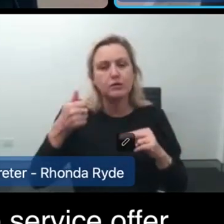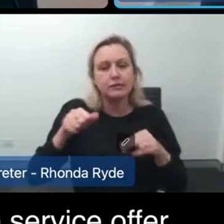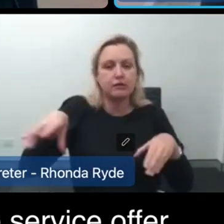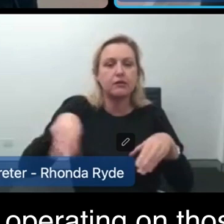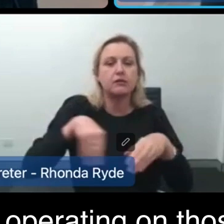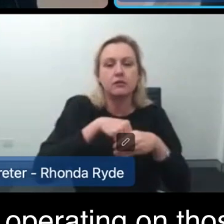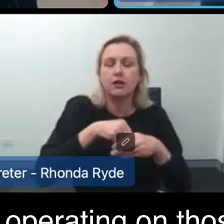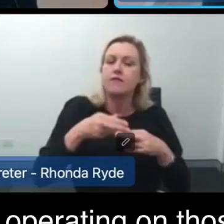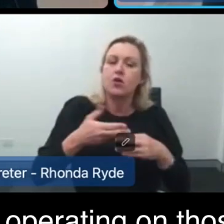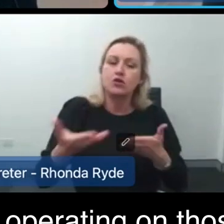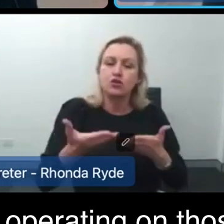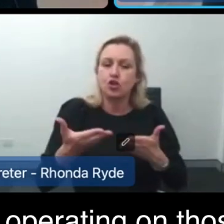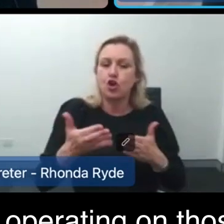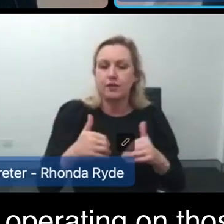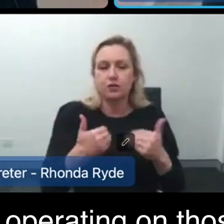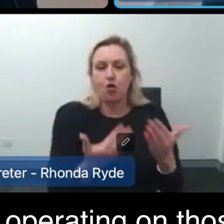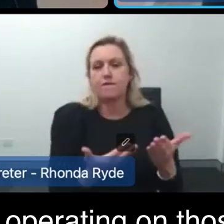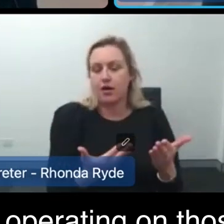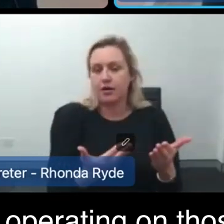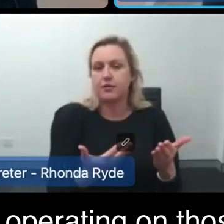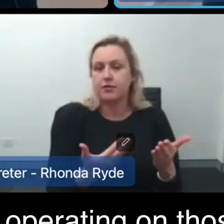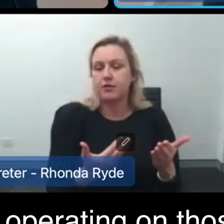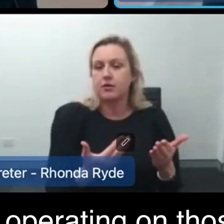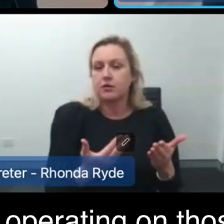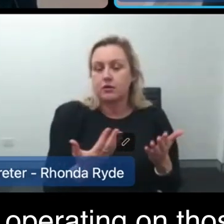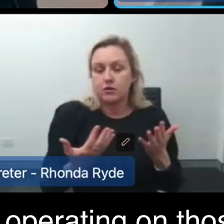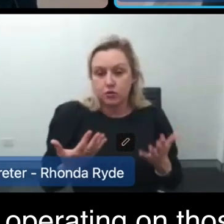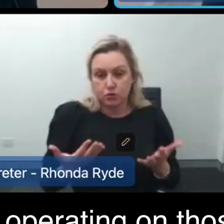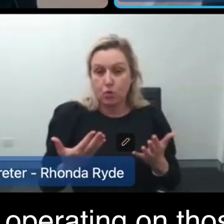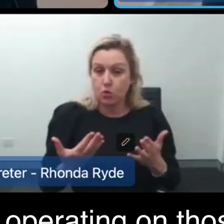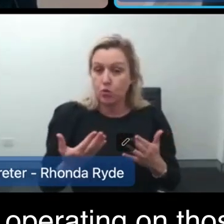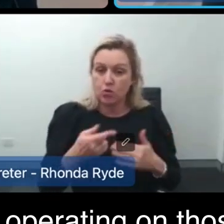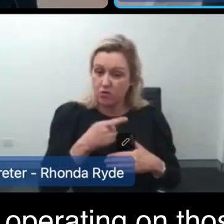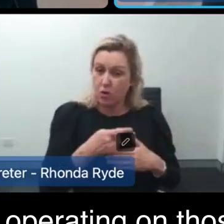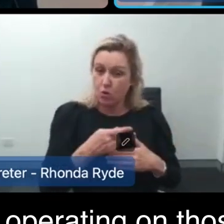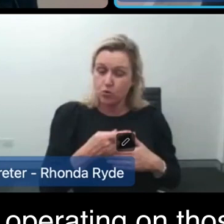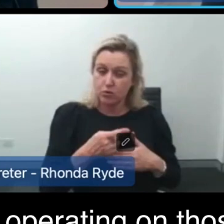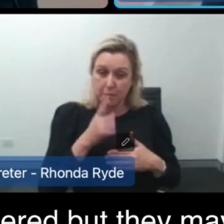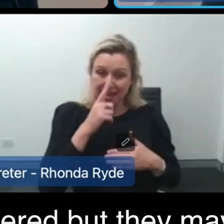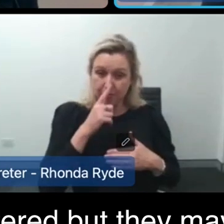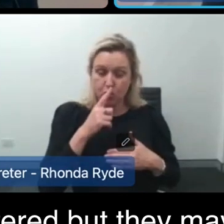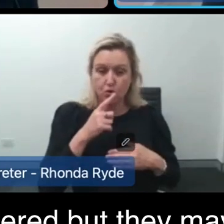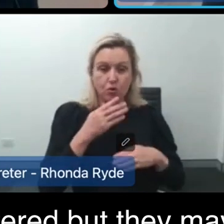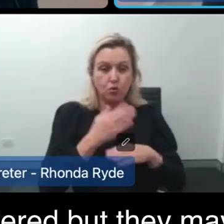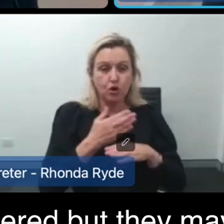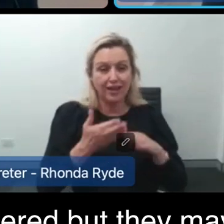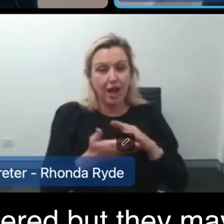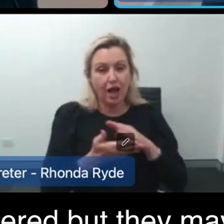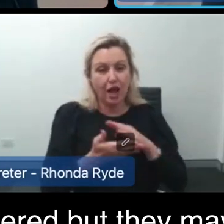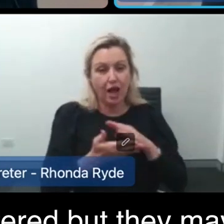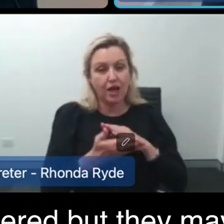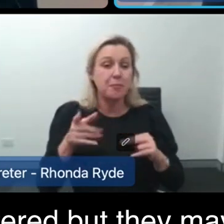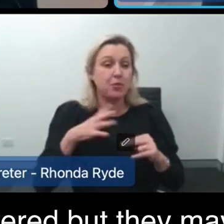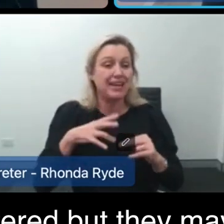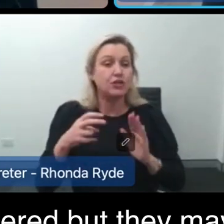service offer. And so if those sort of the people who are operating on those platforms may need to be